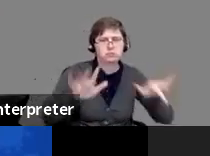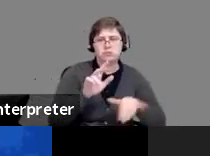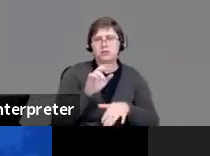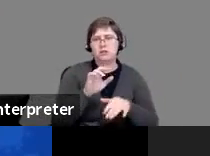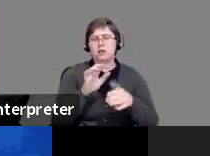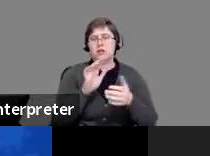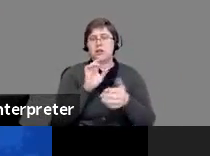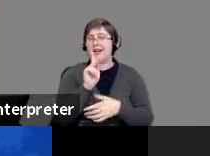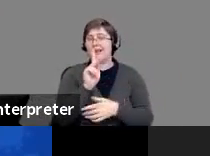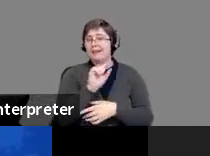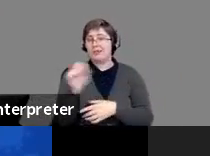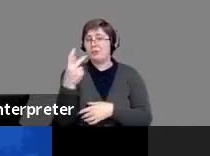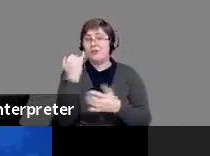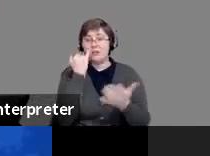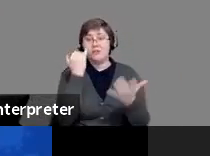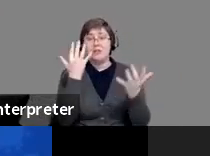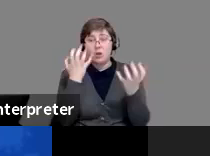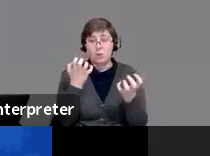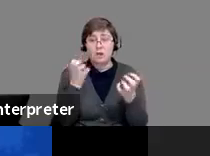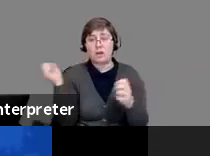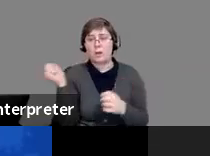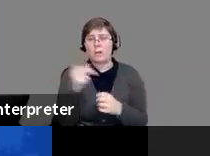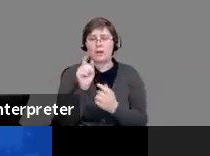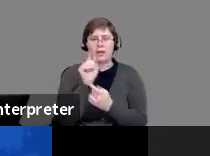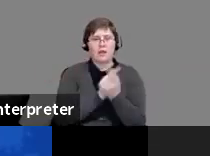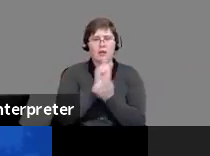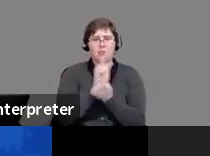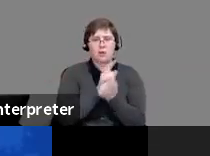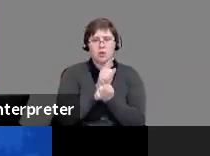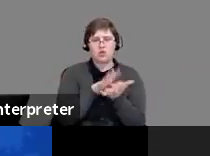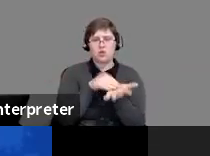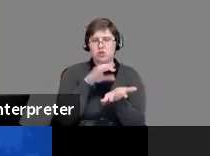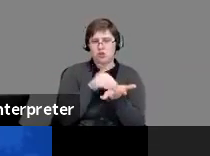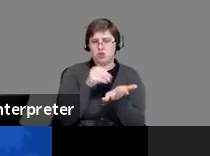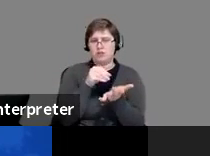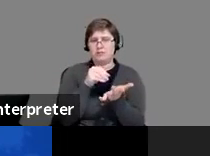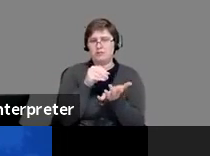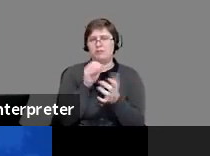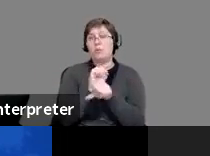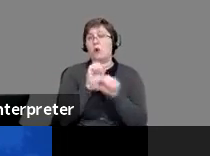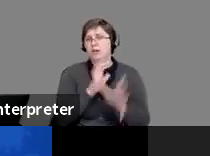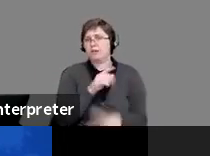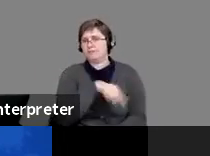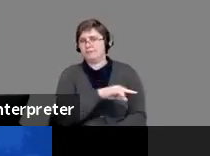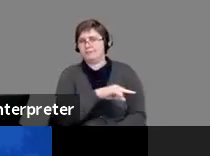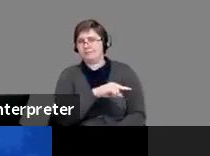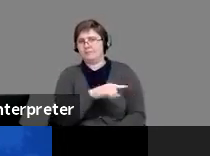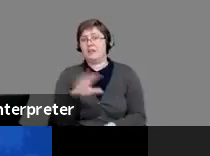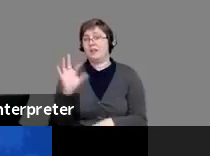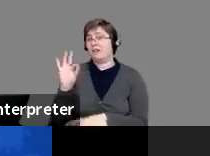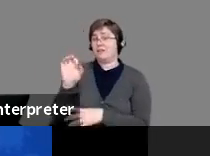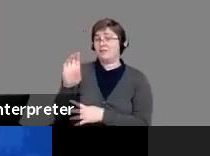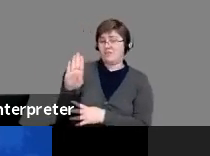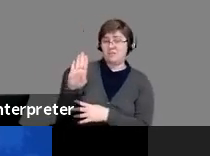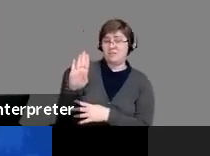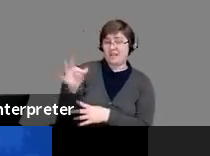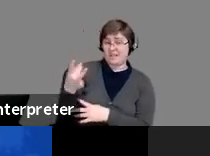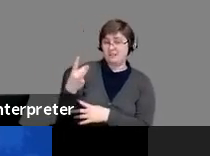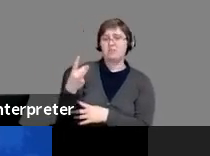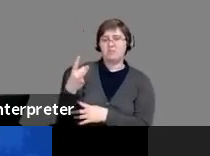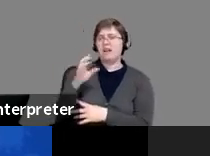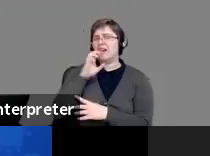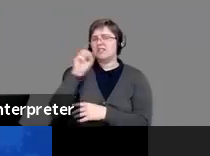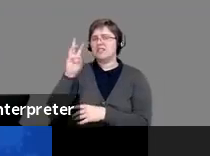wish to remain or return to an in-person or hybrid learning. That's important there. And then by February 8th, we're looking to start